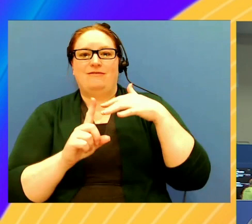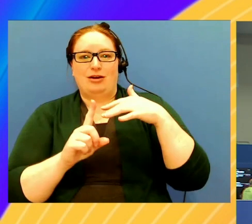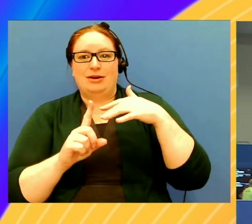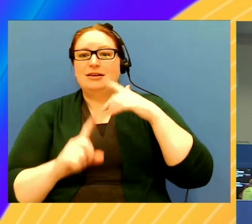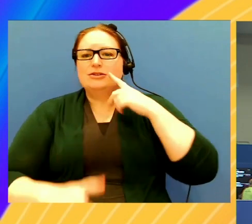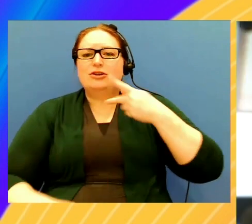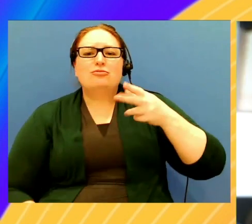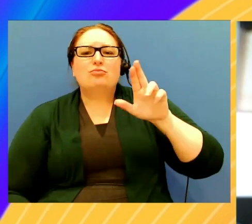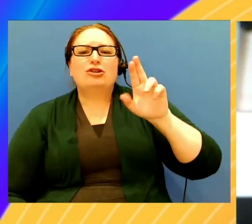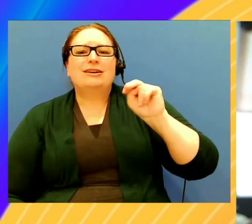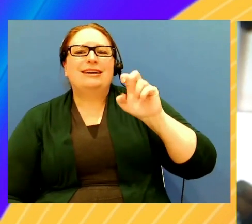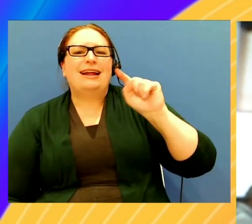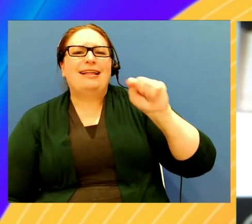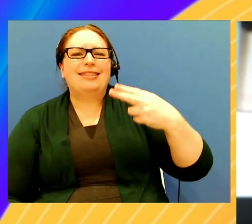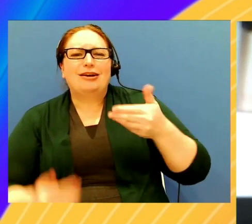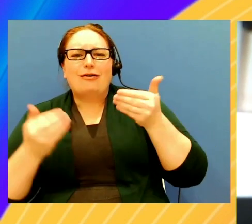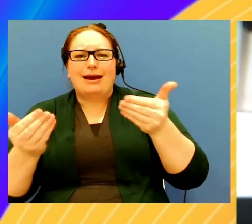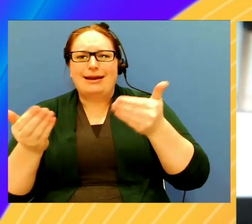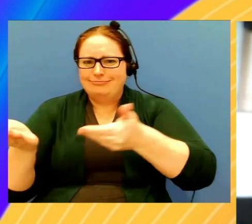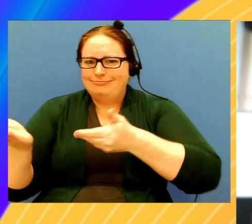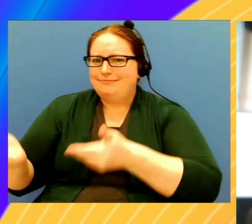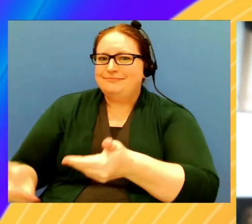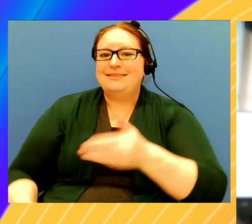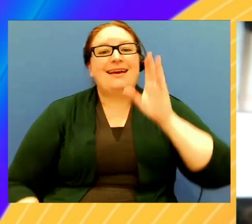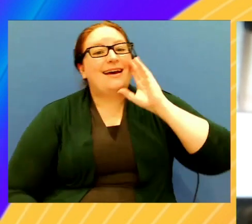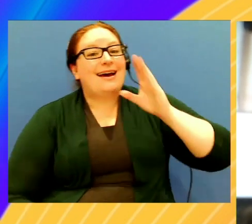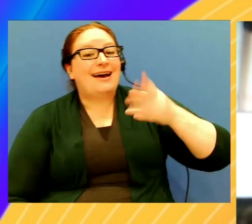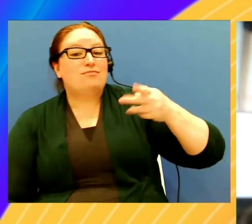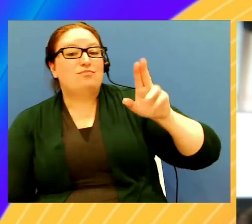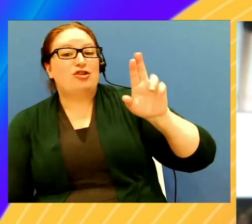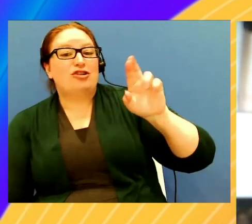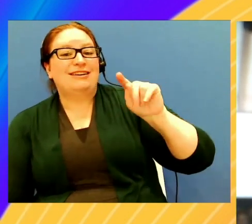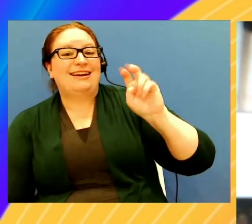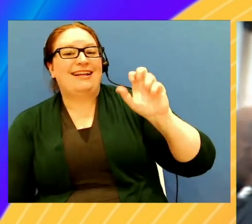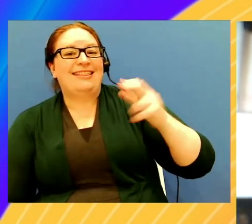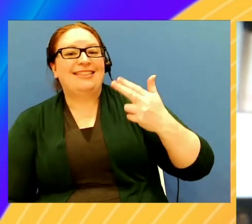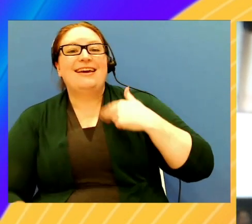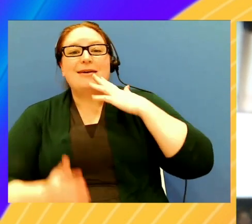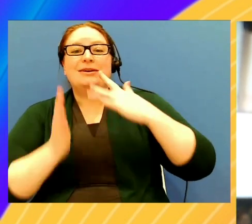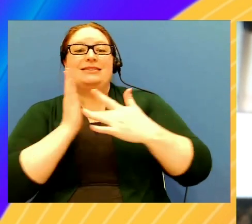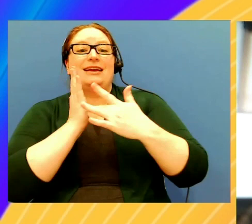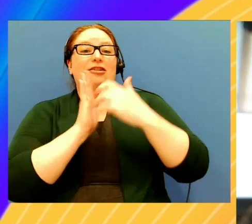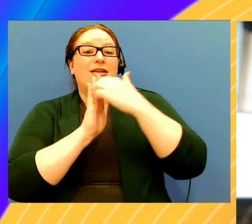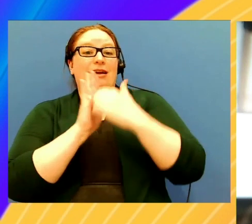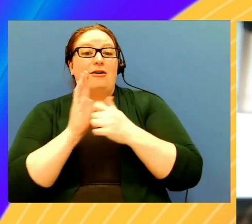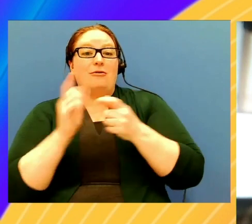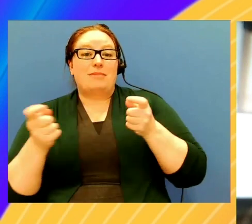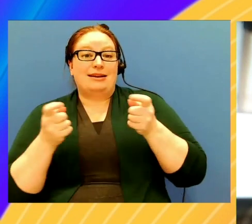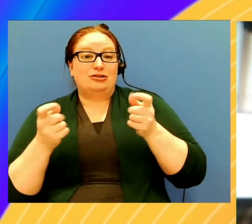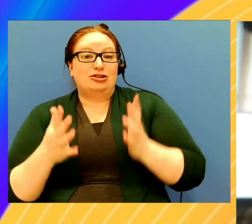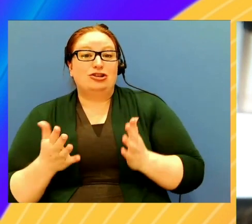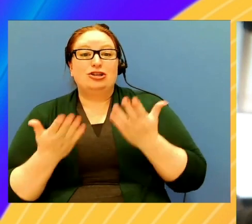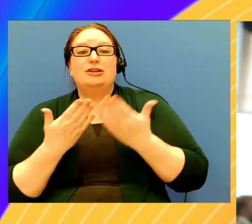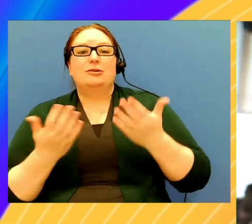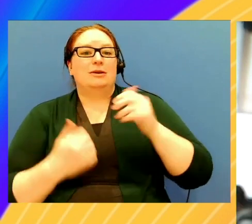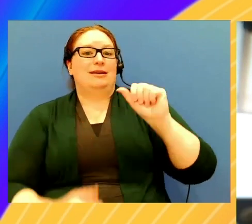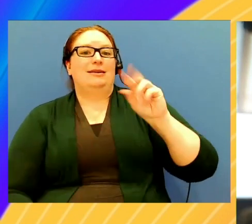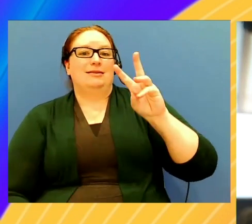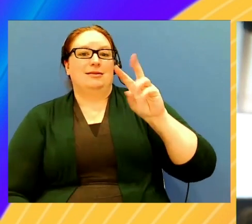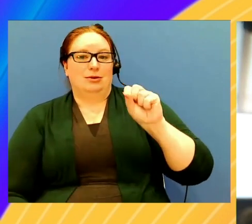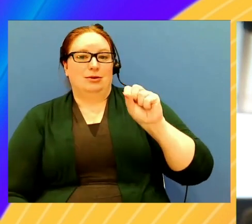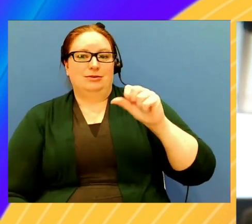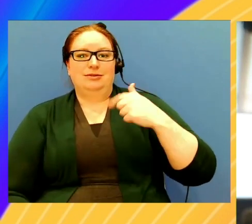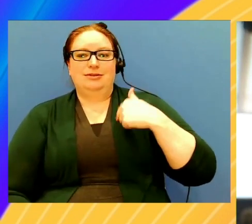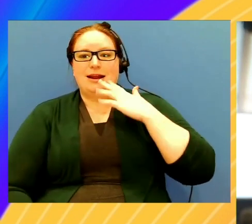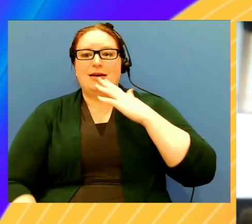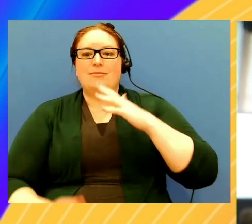yourself. Hey, hi everyone. I'm Puneeth. I'm a technical account manager with AWS, and I'm an observability ambassador